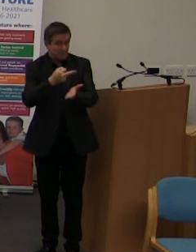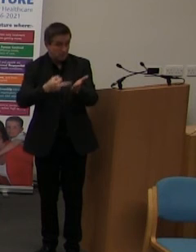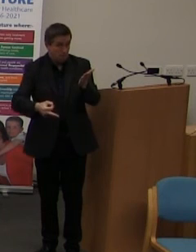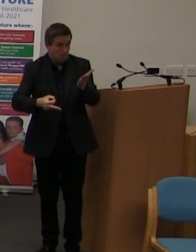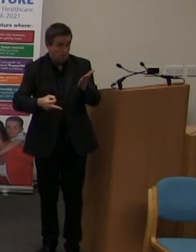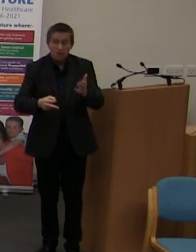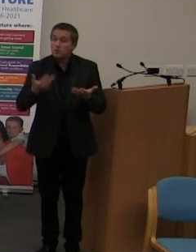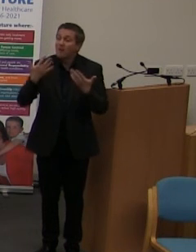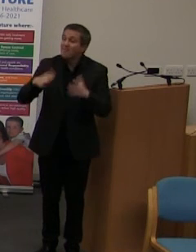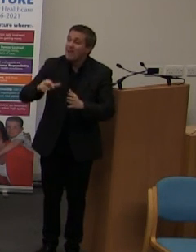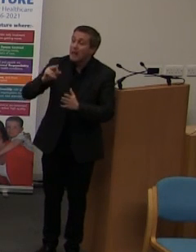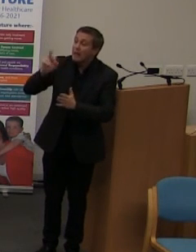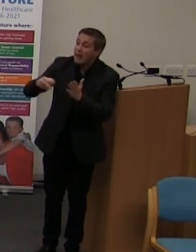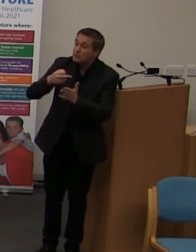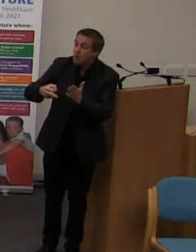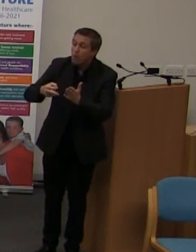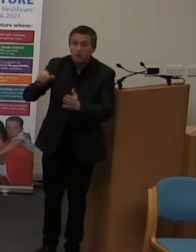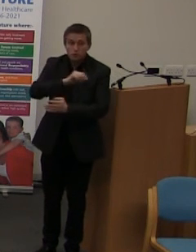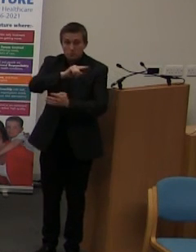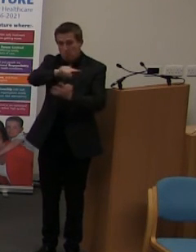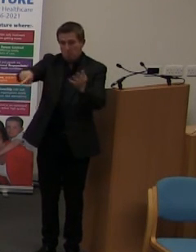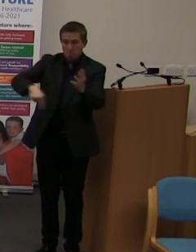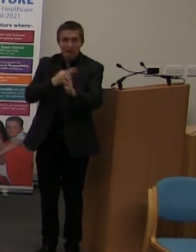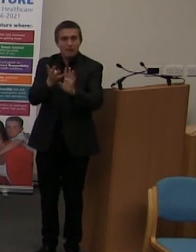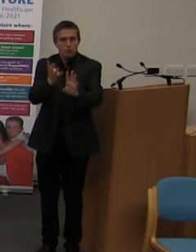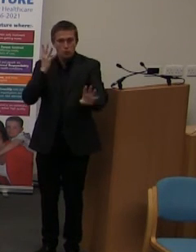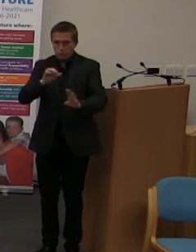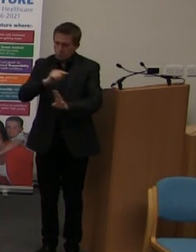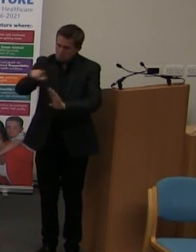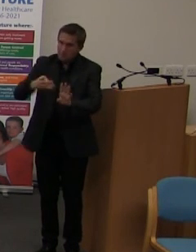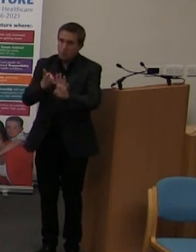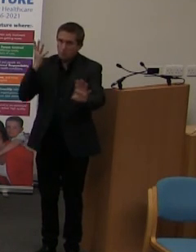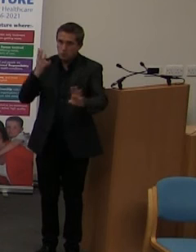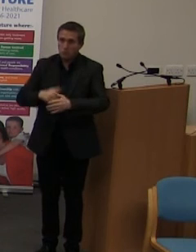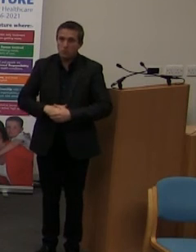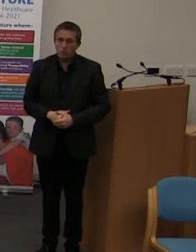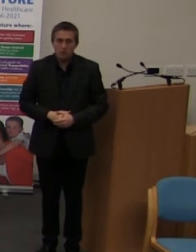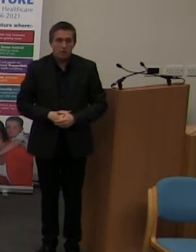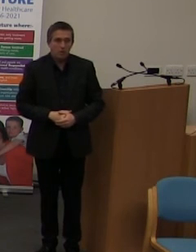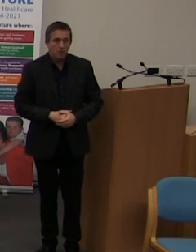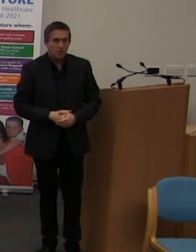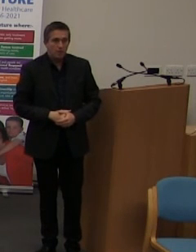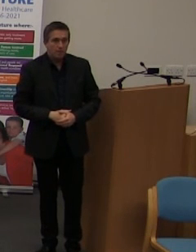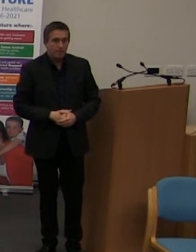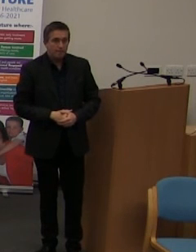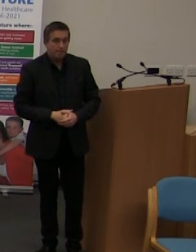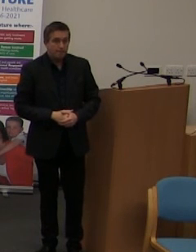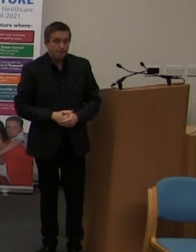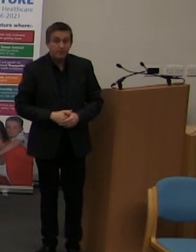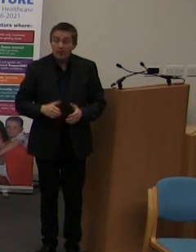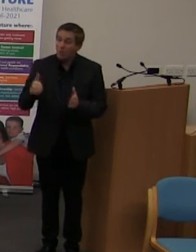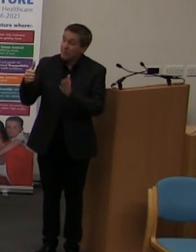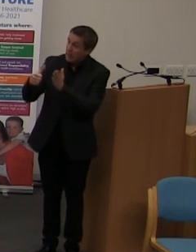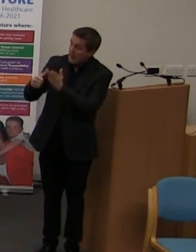of the queue and they won't miss another one? The other point is, with the letter coming